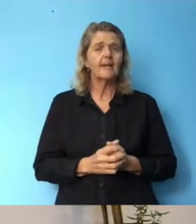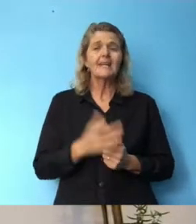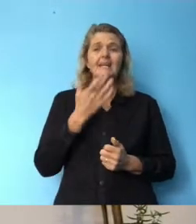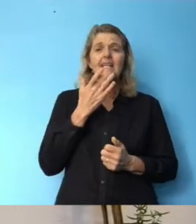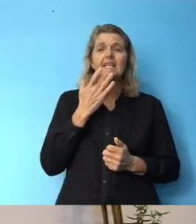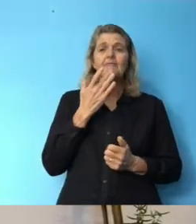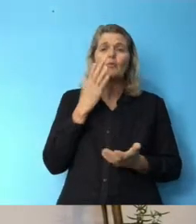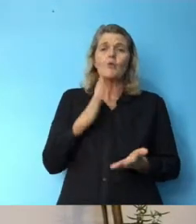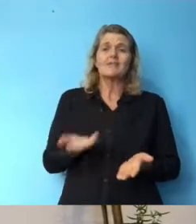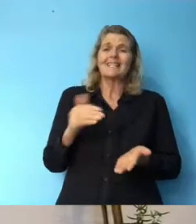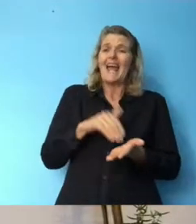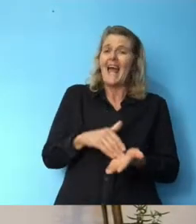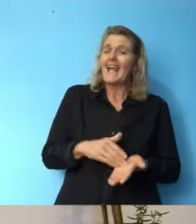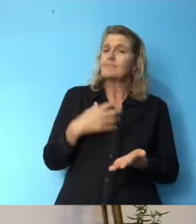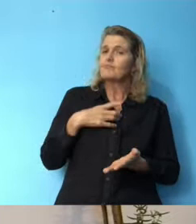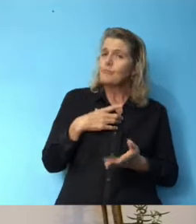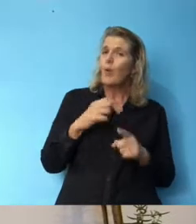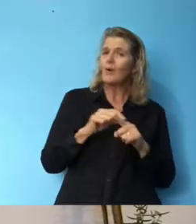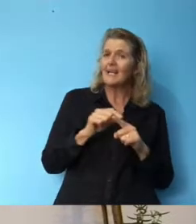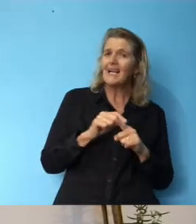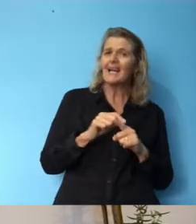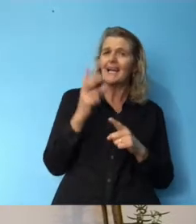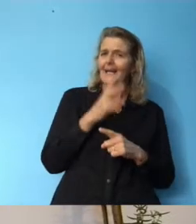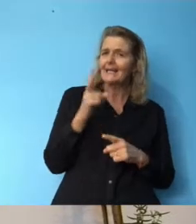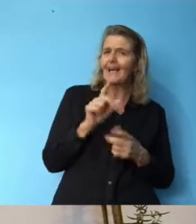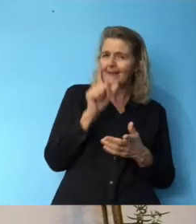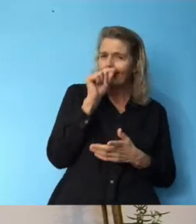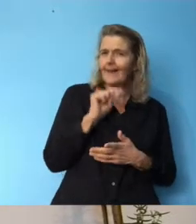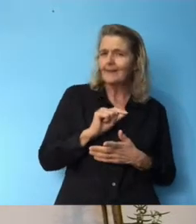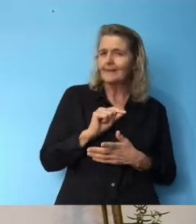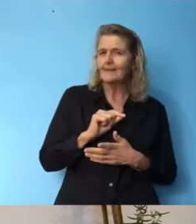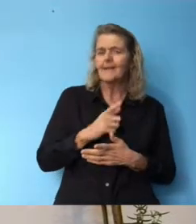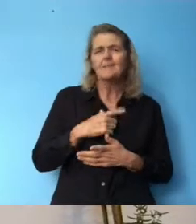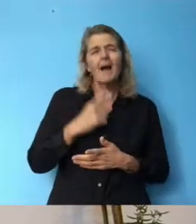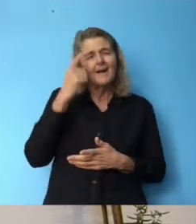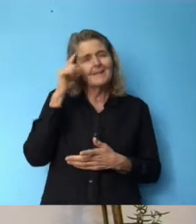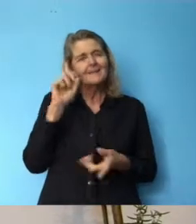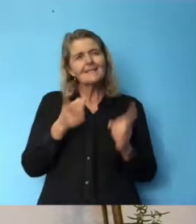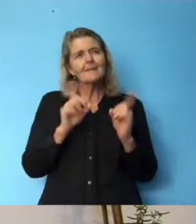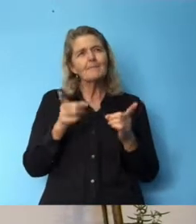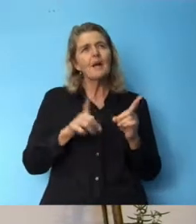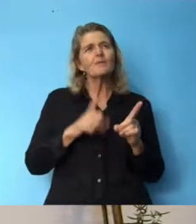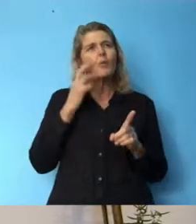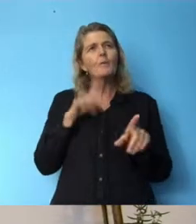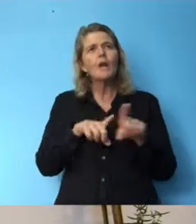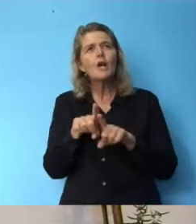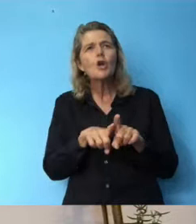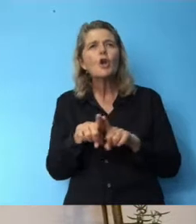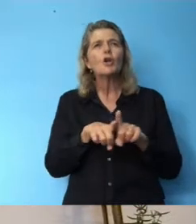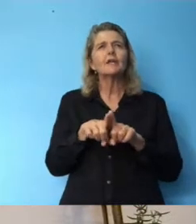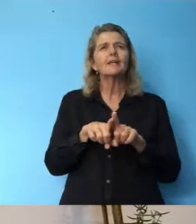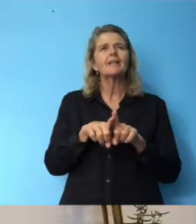I said, you can bring another layer on top if you want to, but this is something that I think you know, as artists, when we're learning, you should bring to most of your art